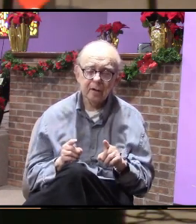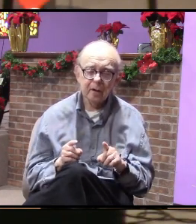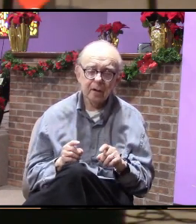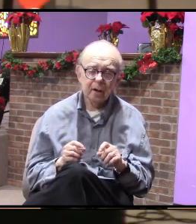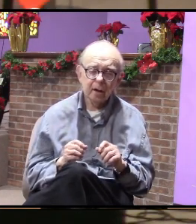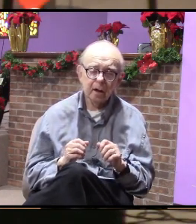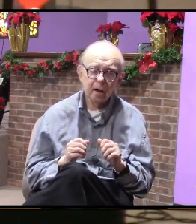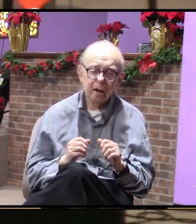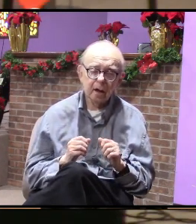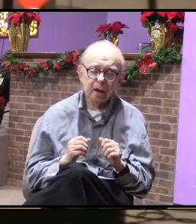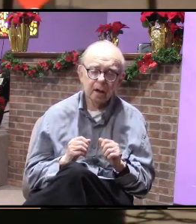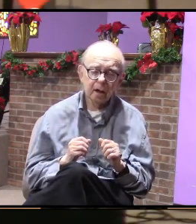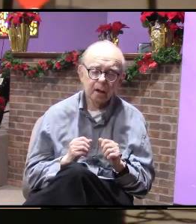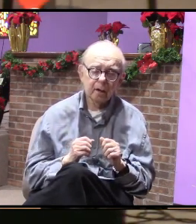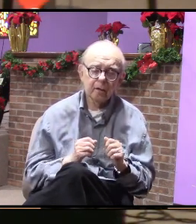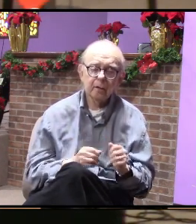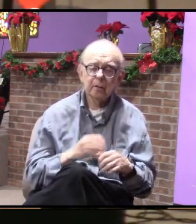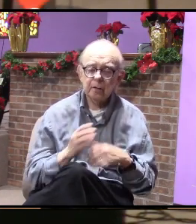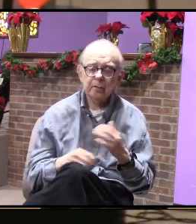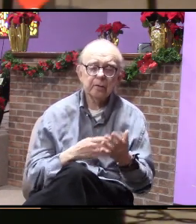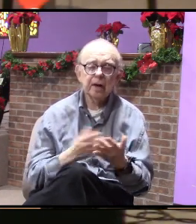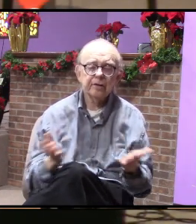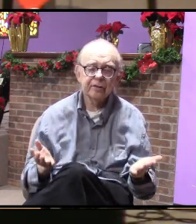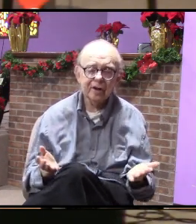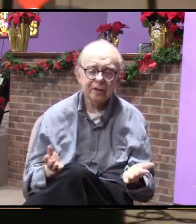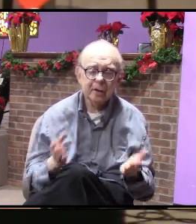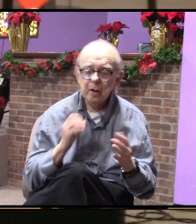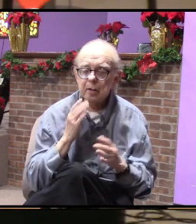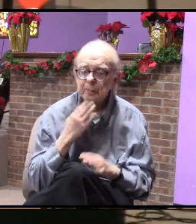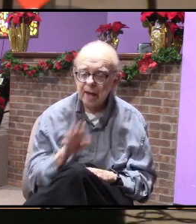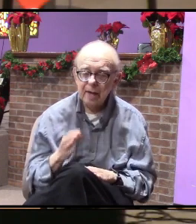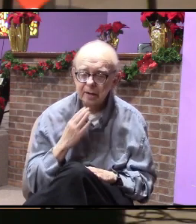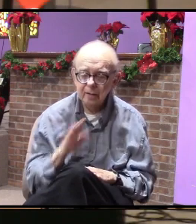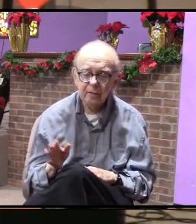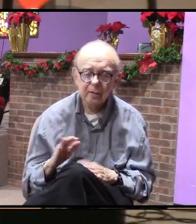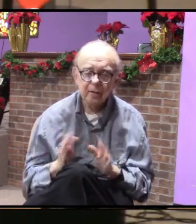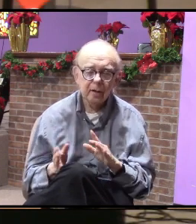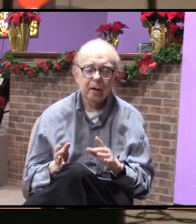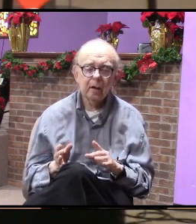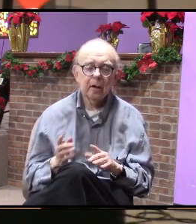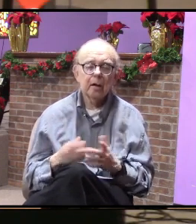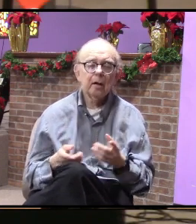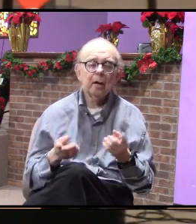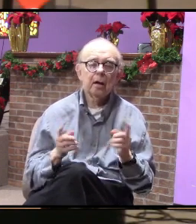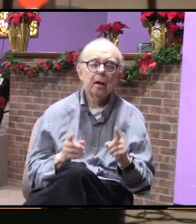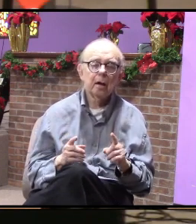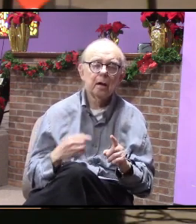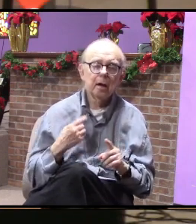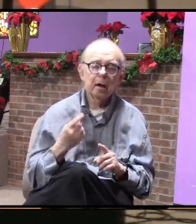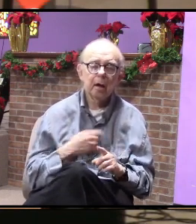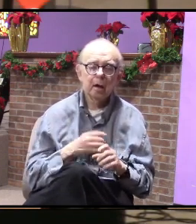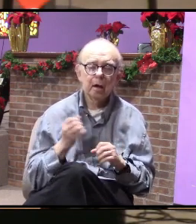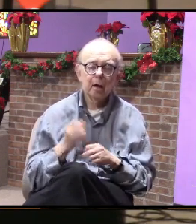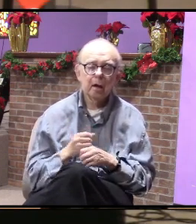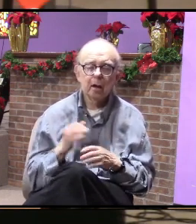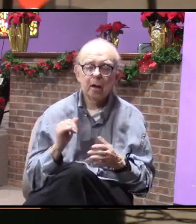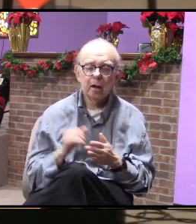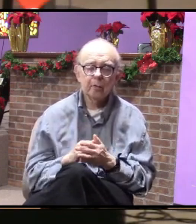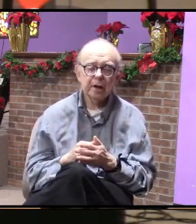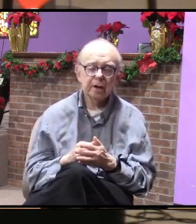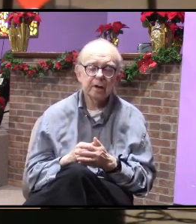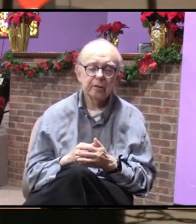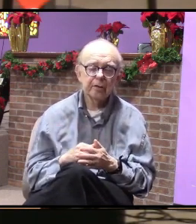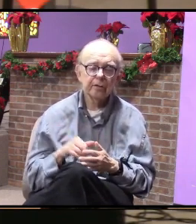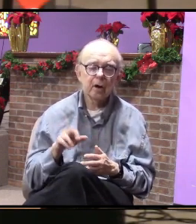following from one thing to the next, to the next, to the next. And it seems like what ends up happening is we get into this